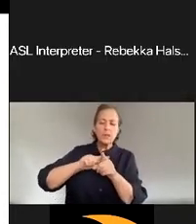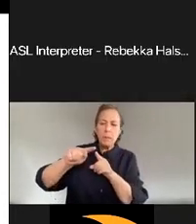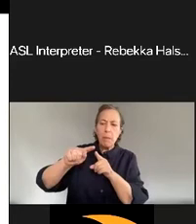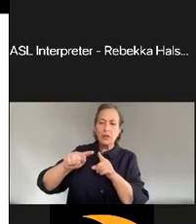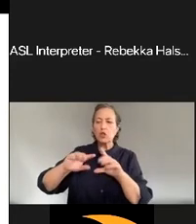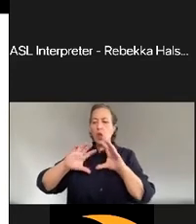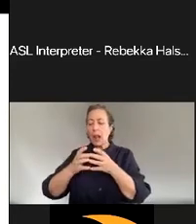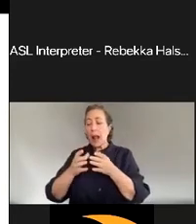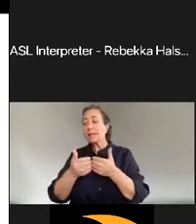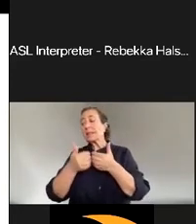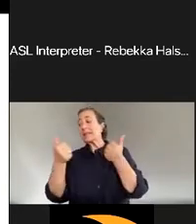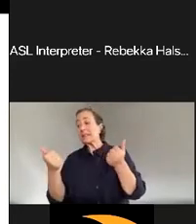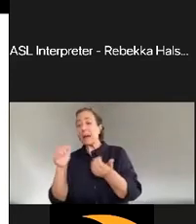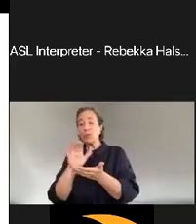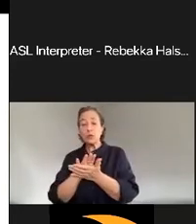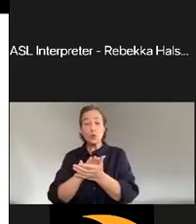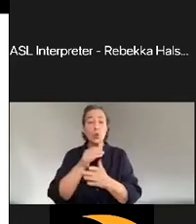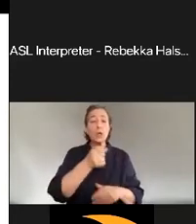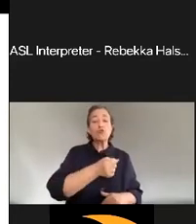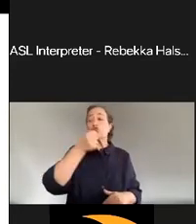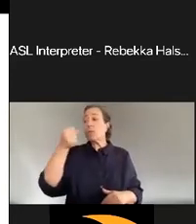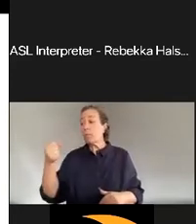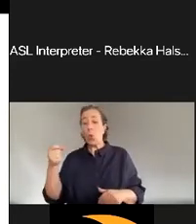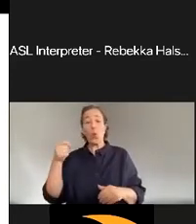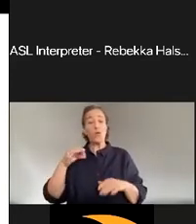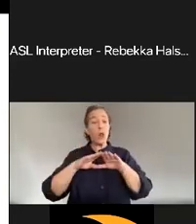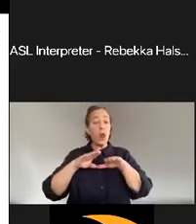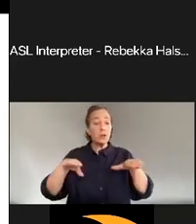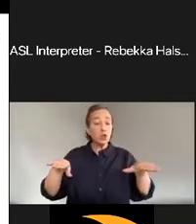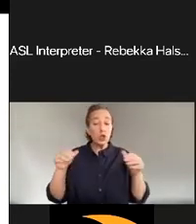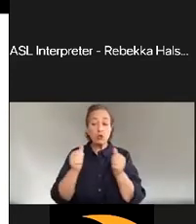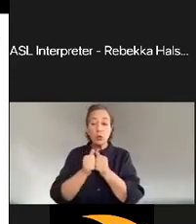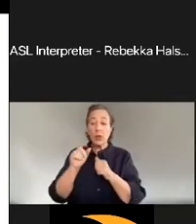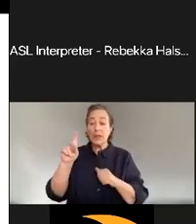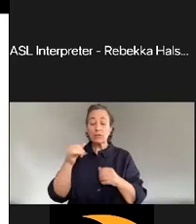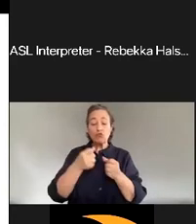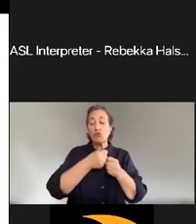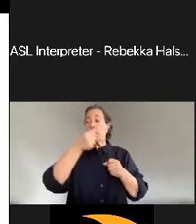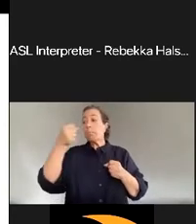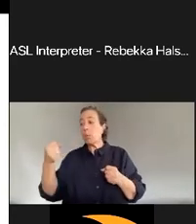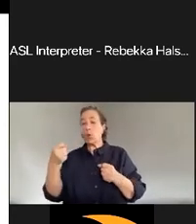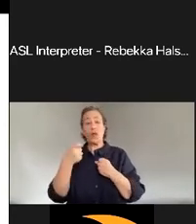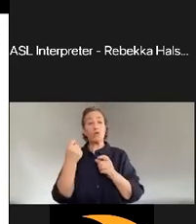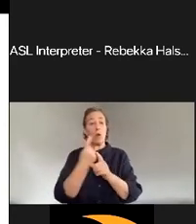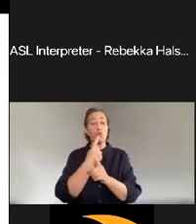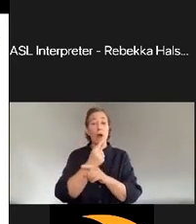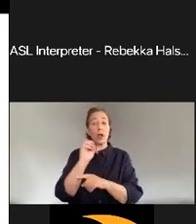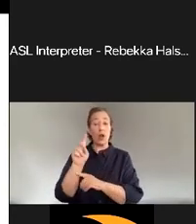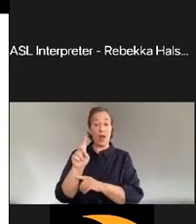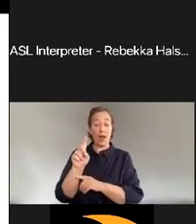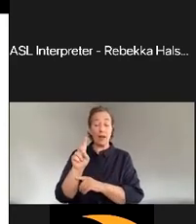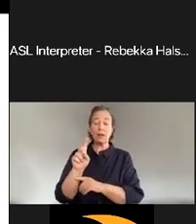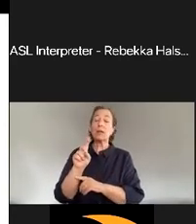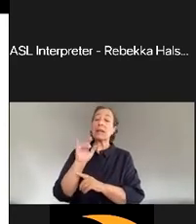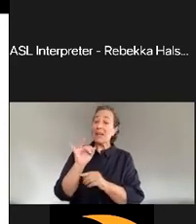schooling, removal of children with disabilities, all of those things, removal from the regular educational environment, that those only occur in